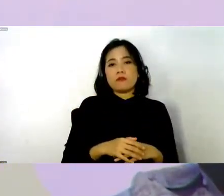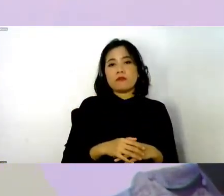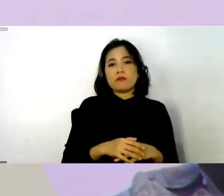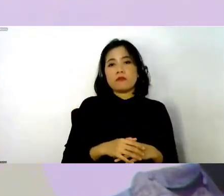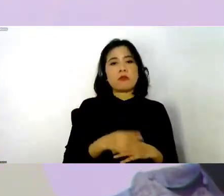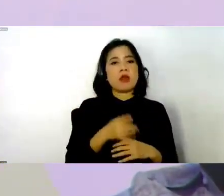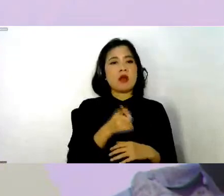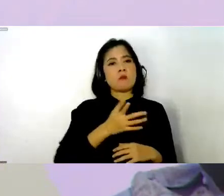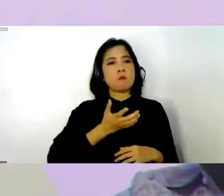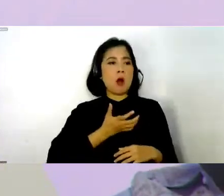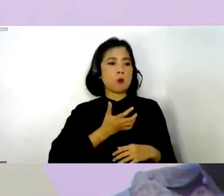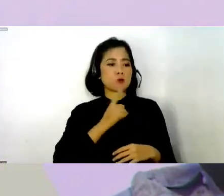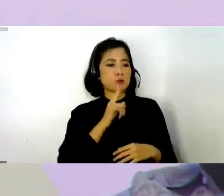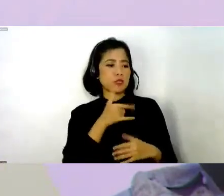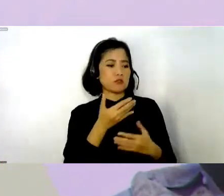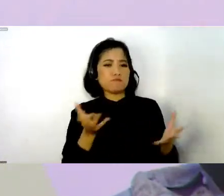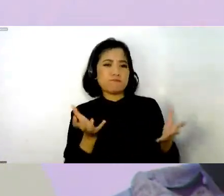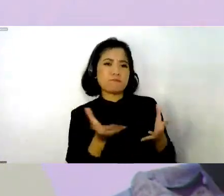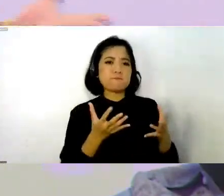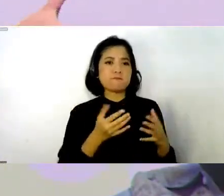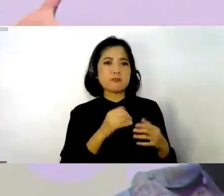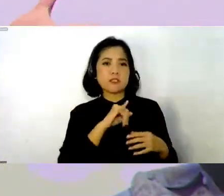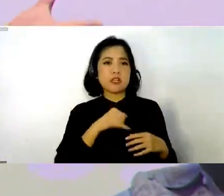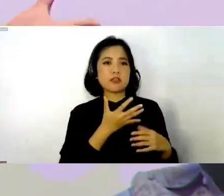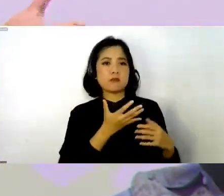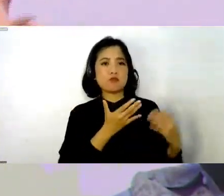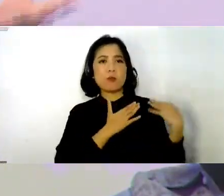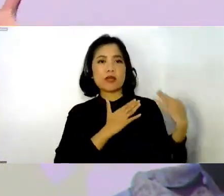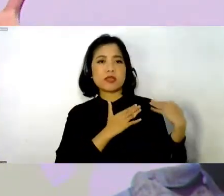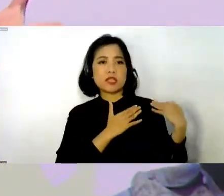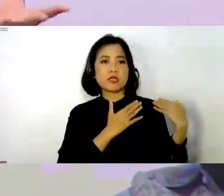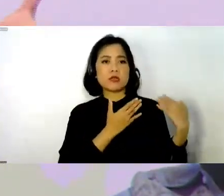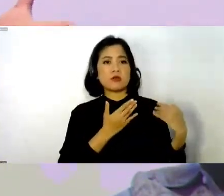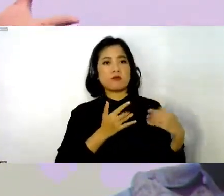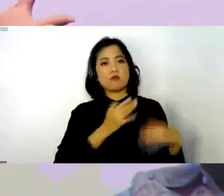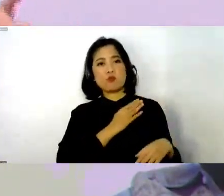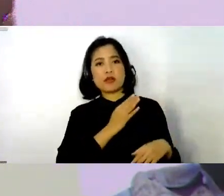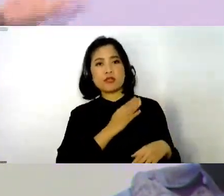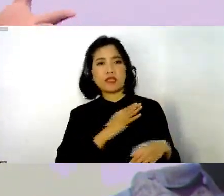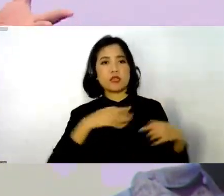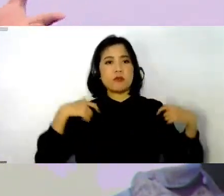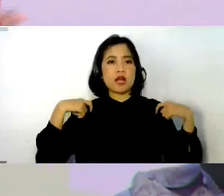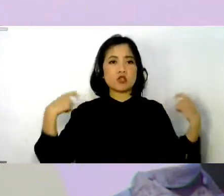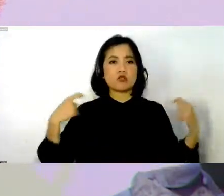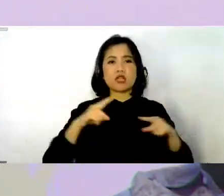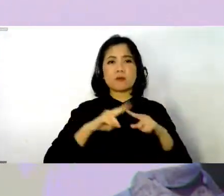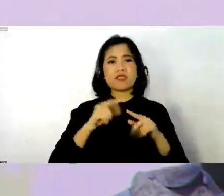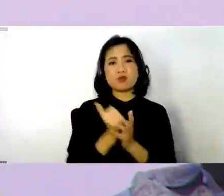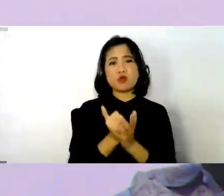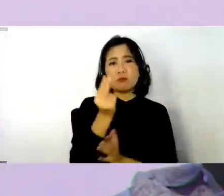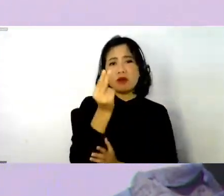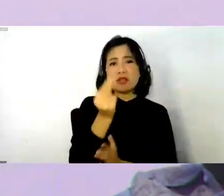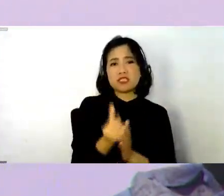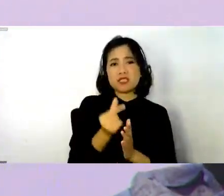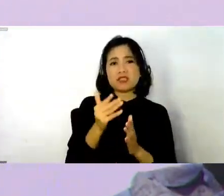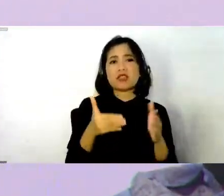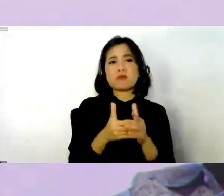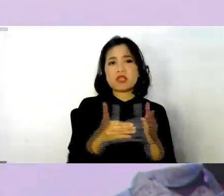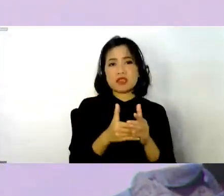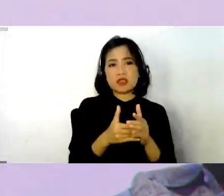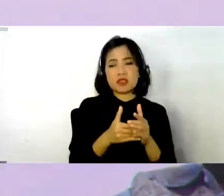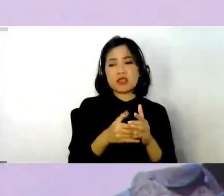groundwater. And that's how many Jakarta get their water. But of course, to get